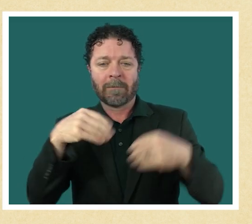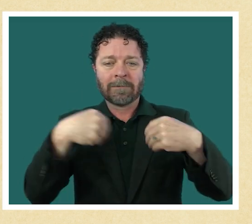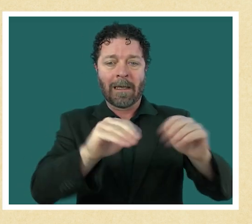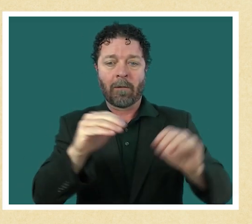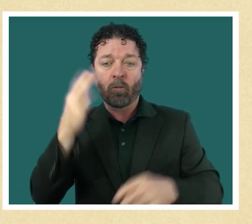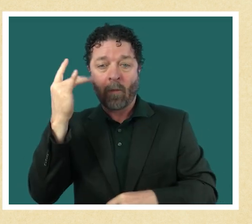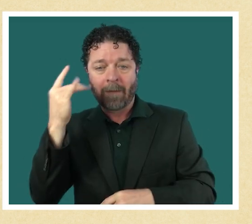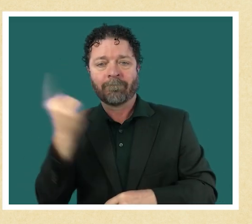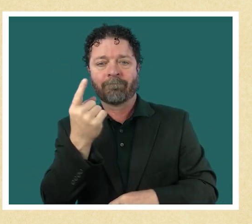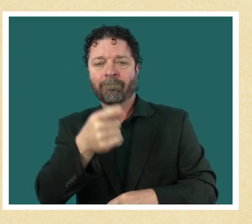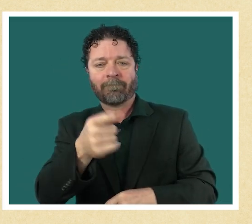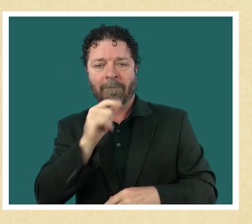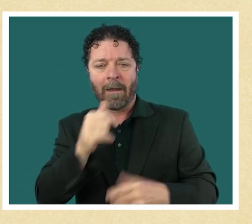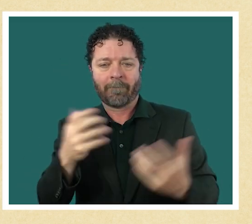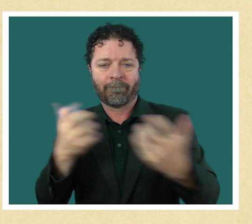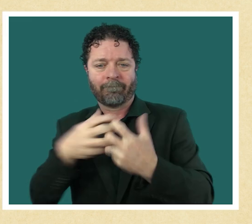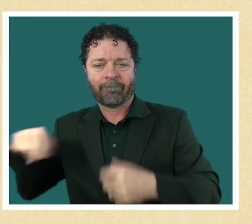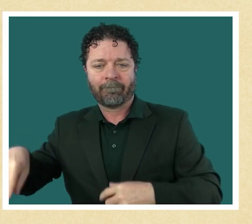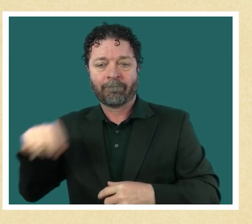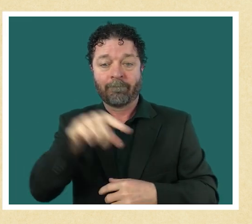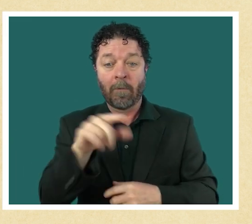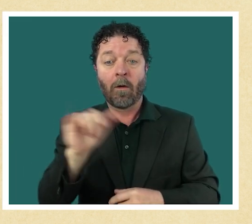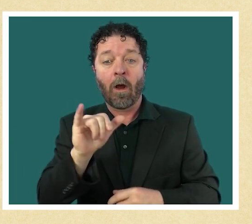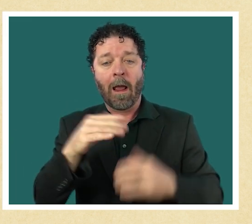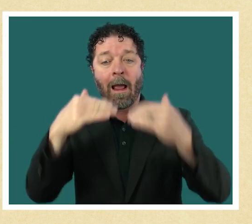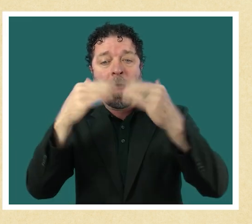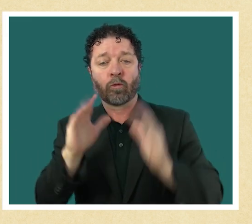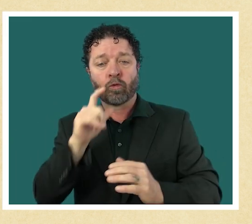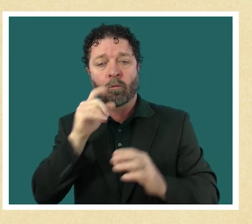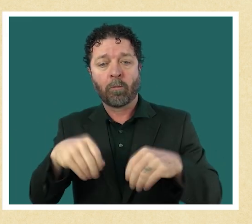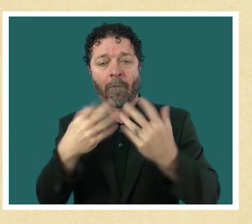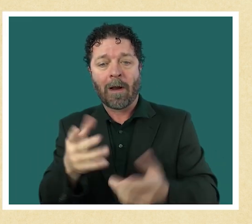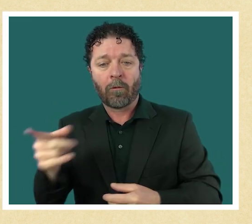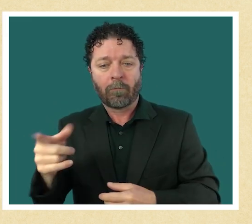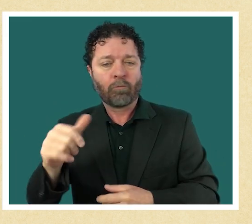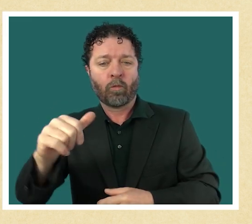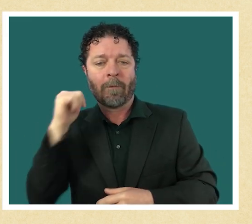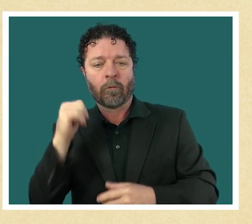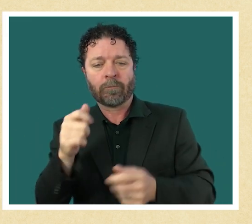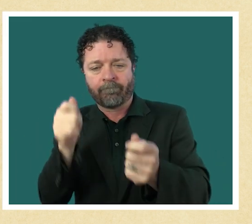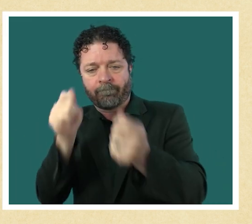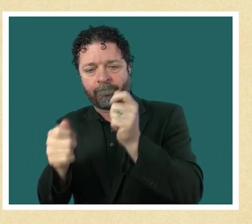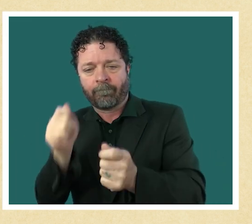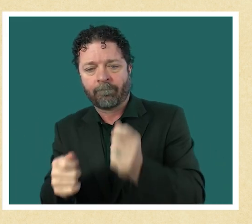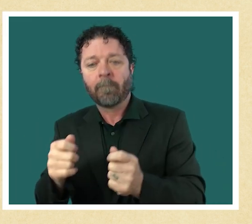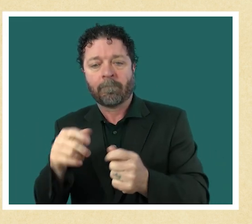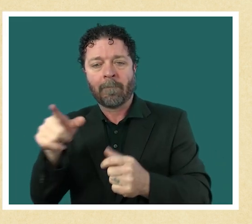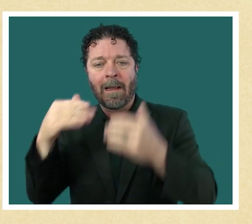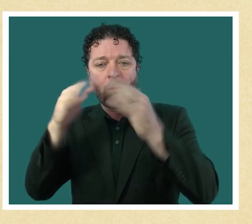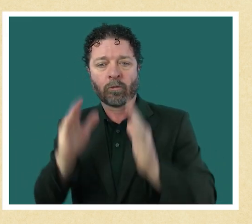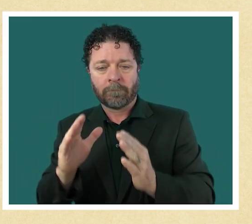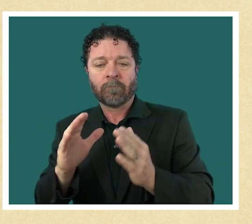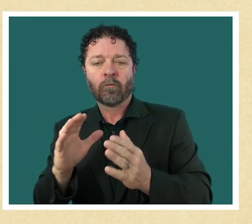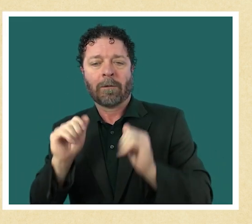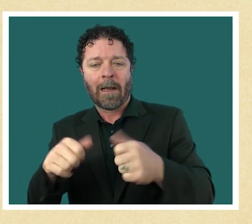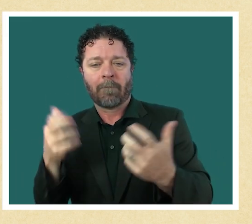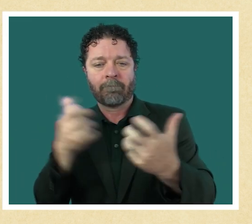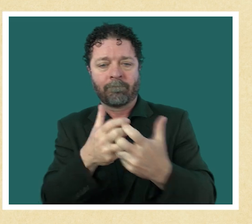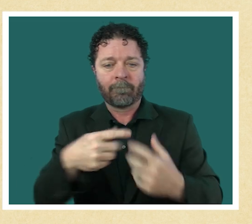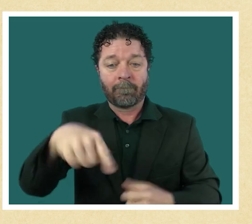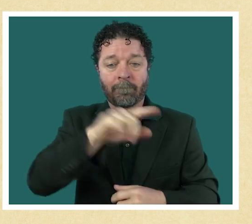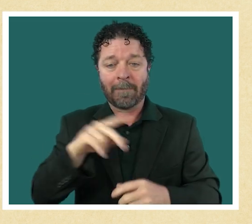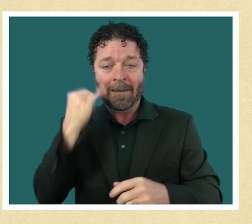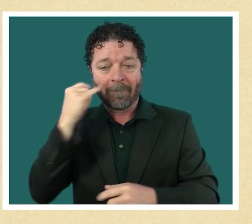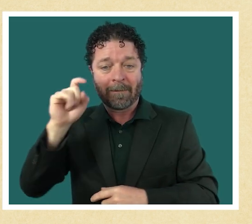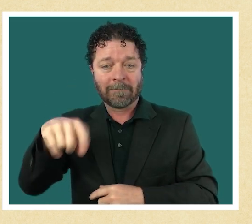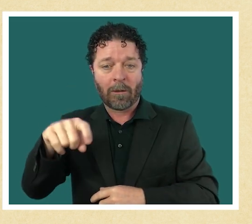disability. It also prohibits housing providers from refusing to allow reasonable modifications and reasonable accommodations